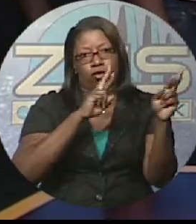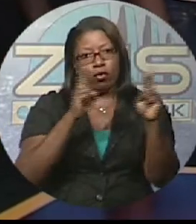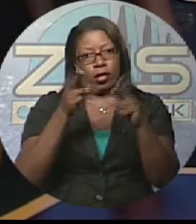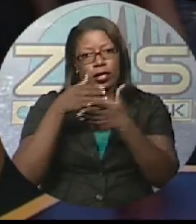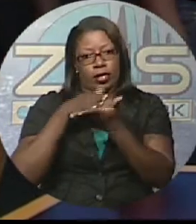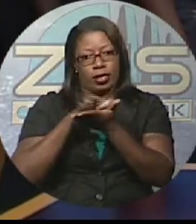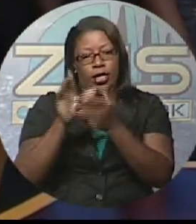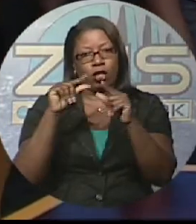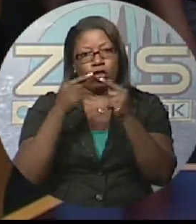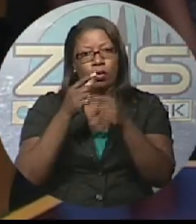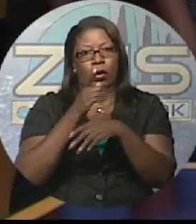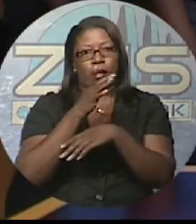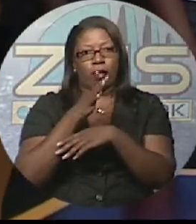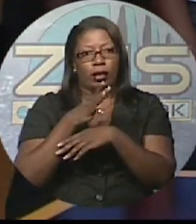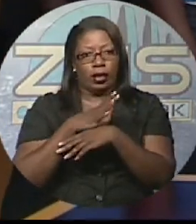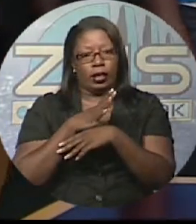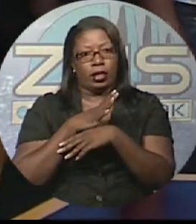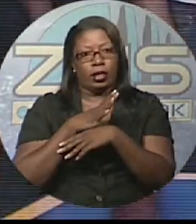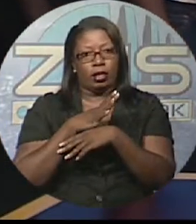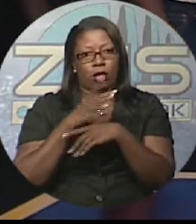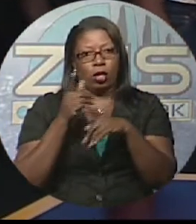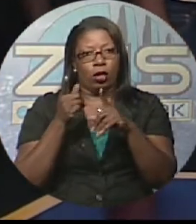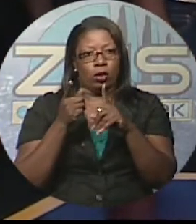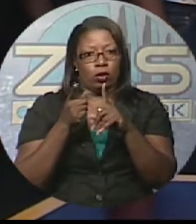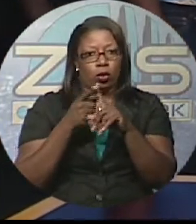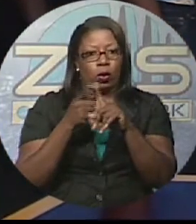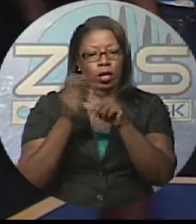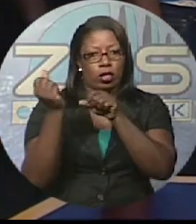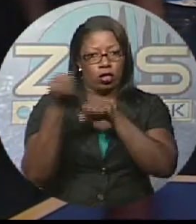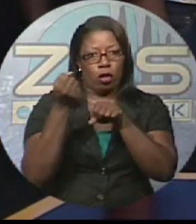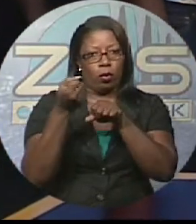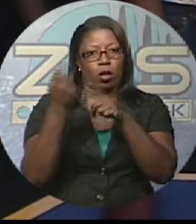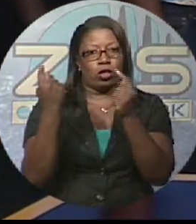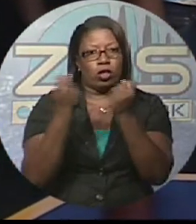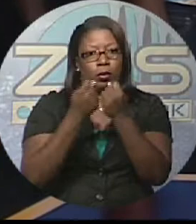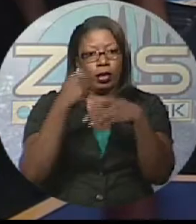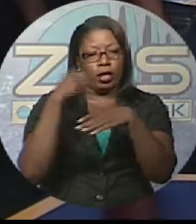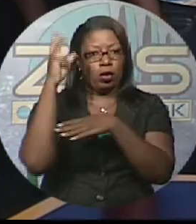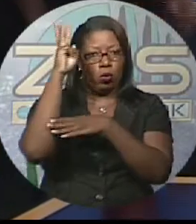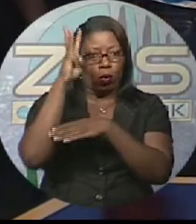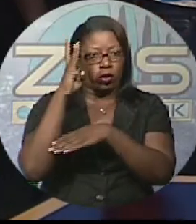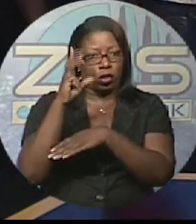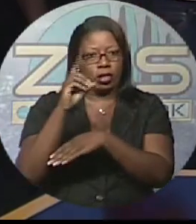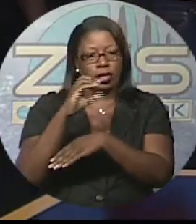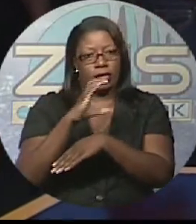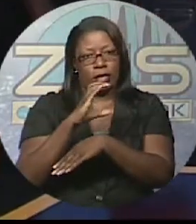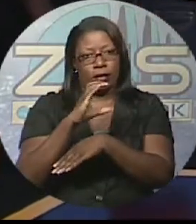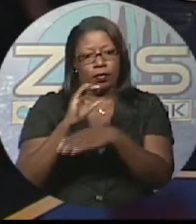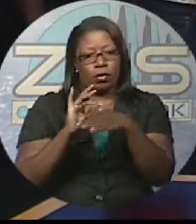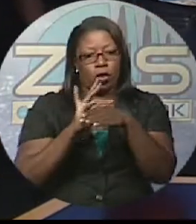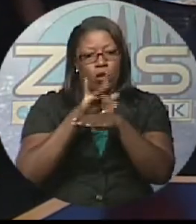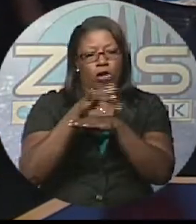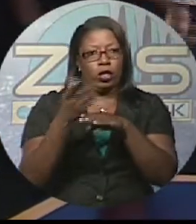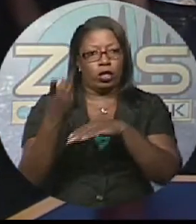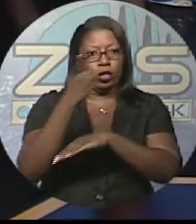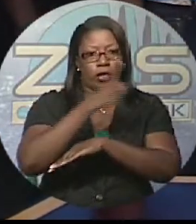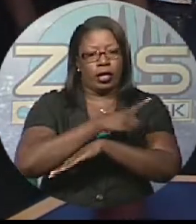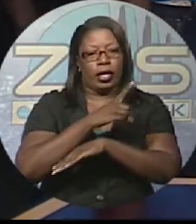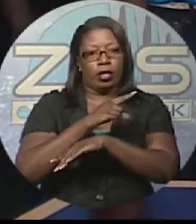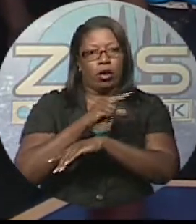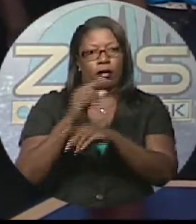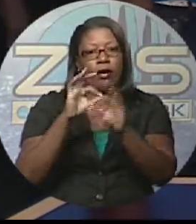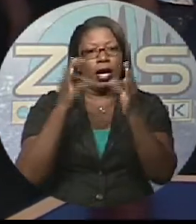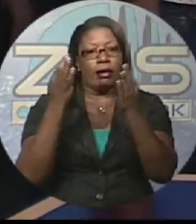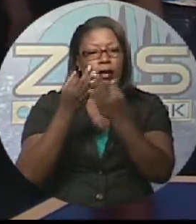of young ladies off to the Pony International Softball Tournament in Washington, D.C. And earlier today, Family Guardian pledged its